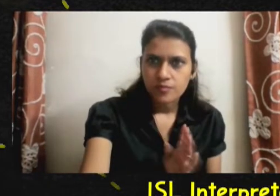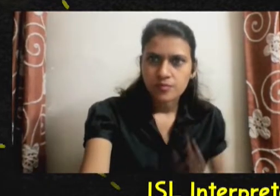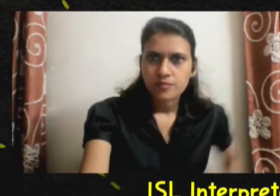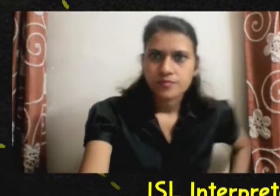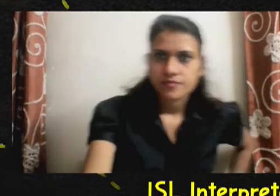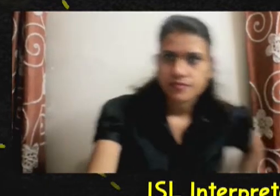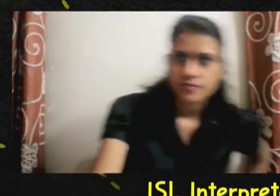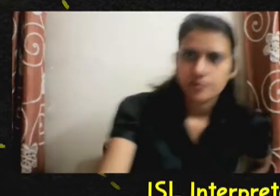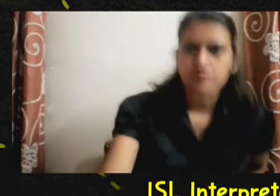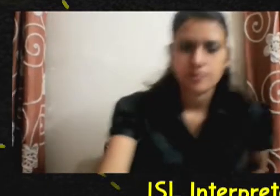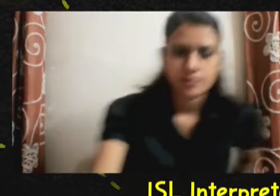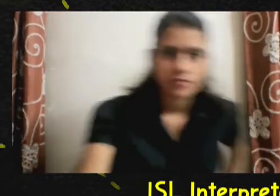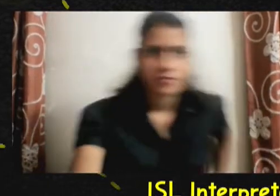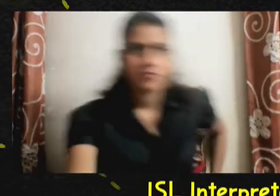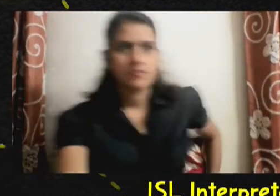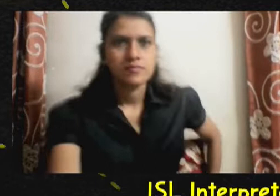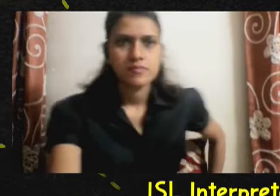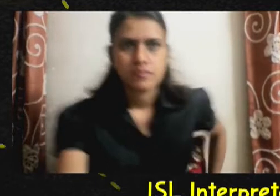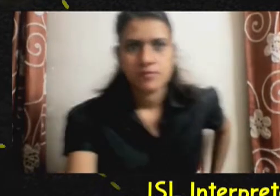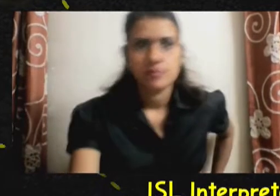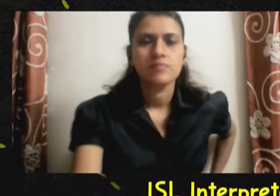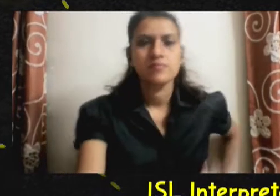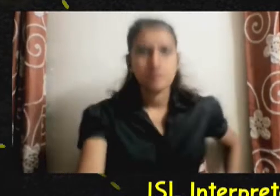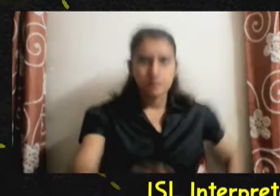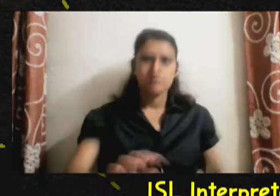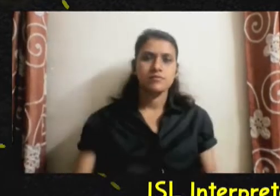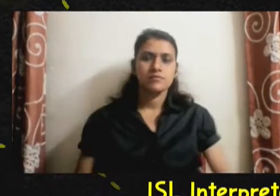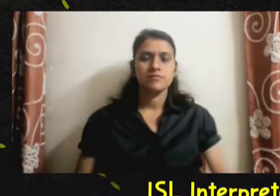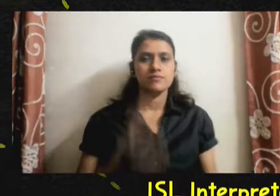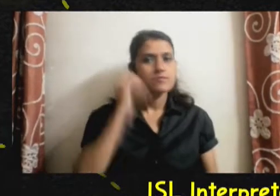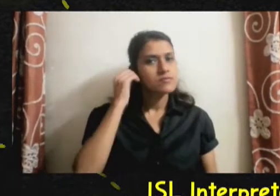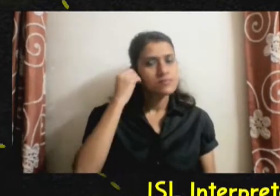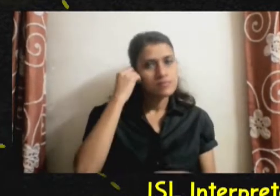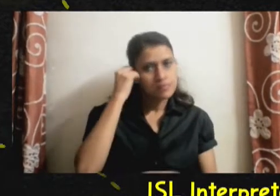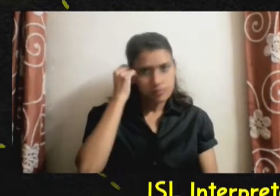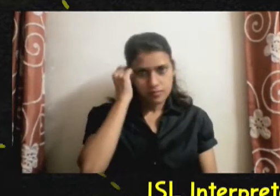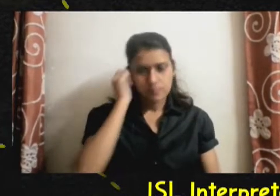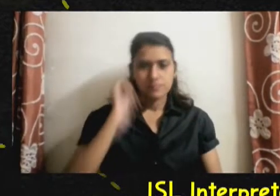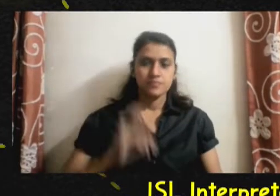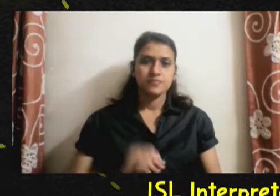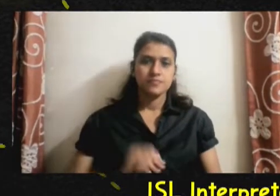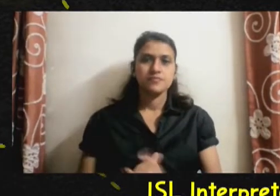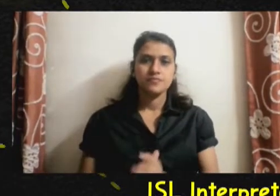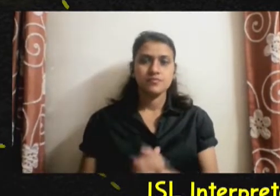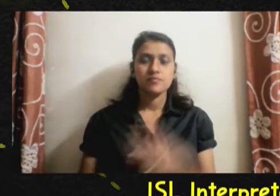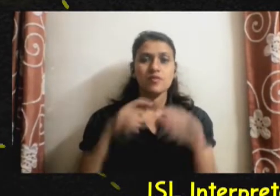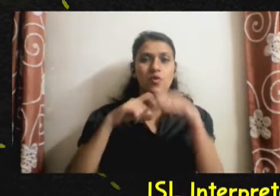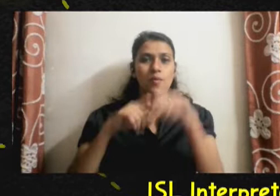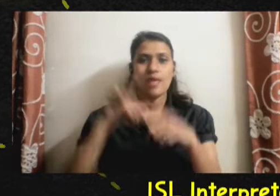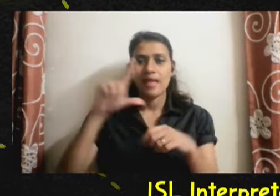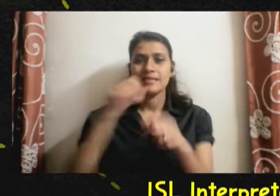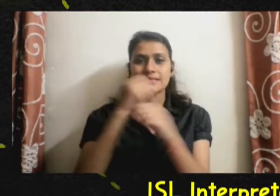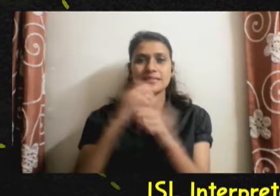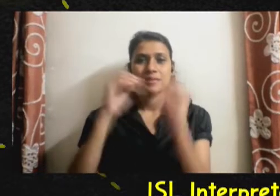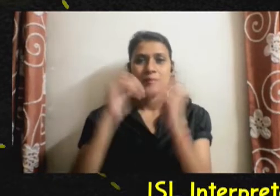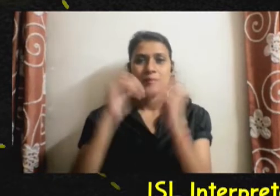the response to the question about send 2 girls, that wasn't an LGBT